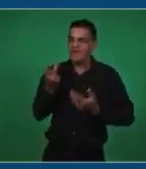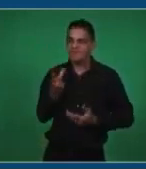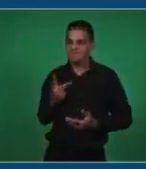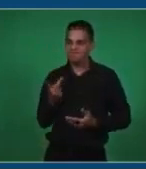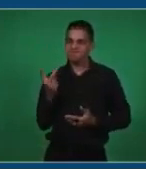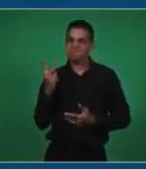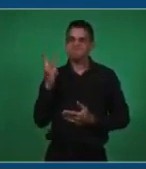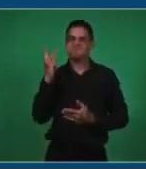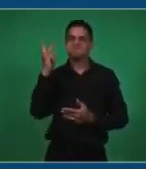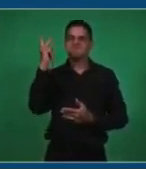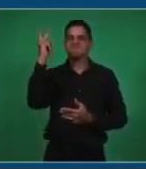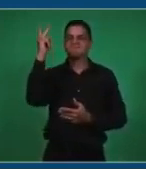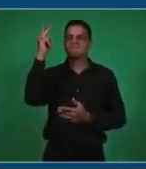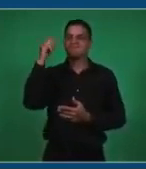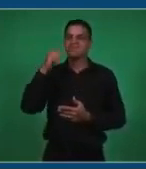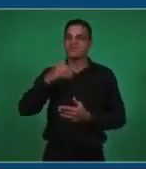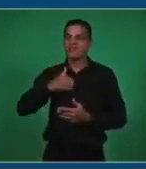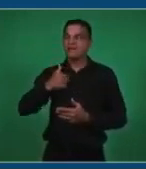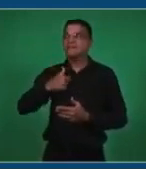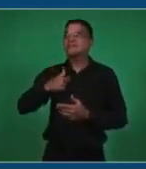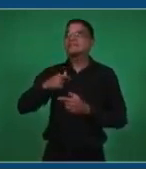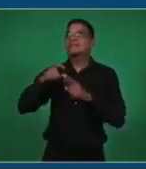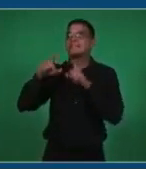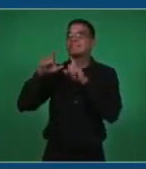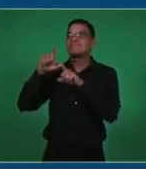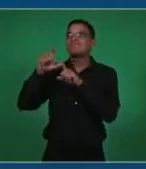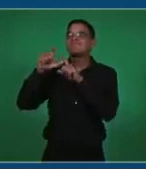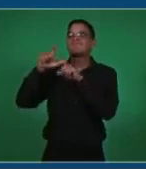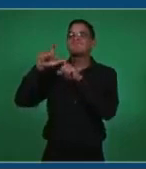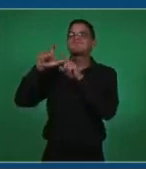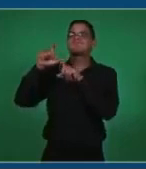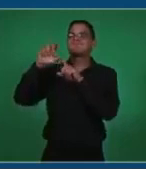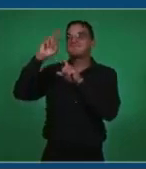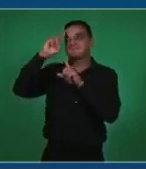With regard, I recognize